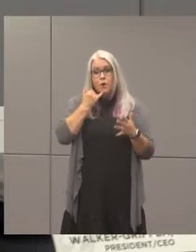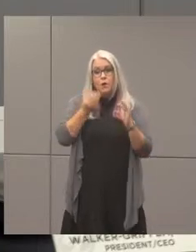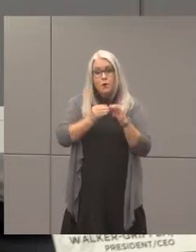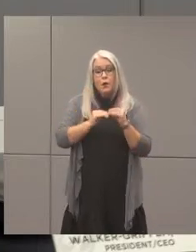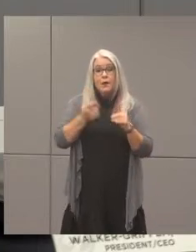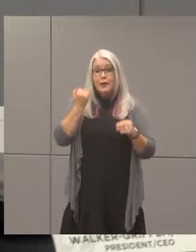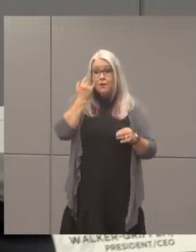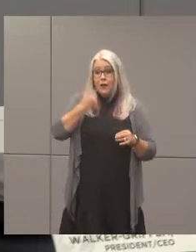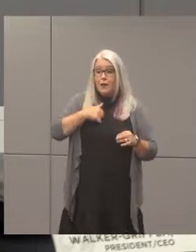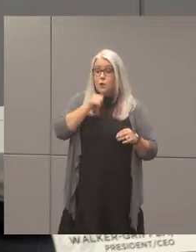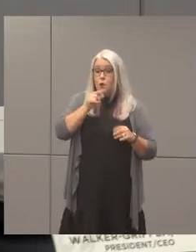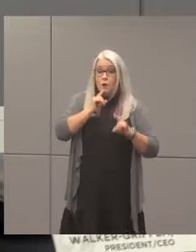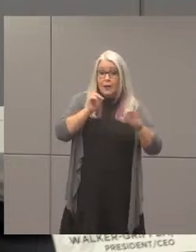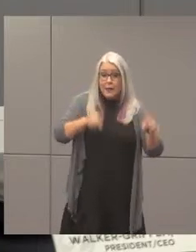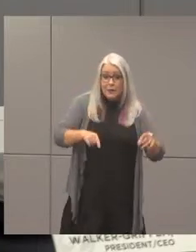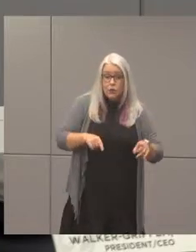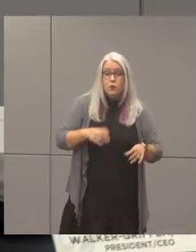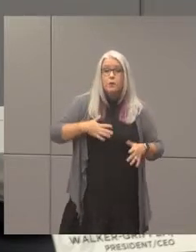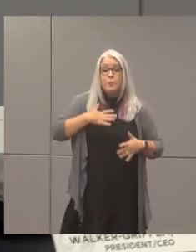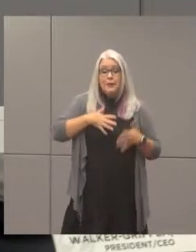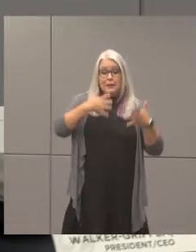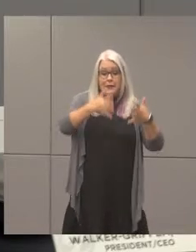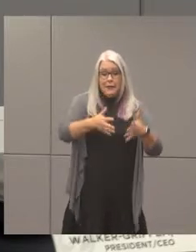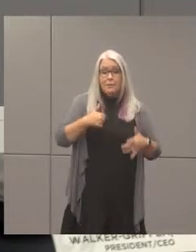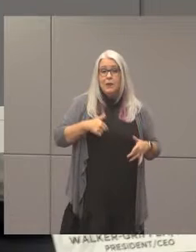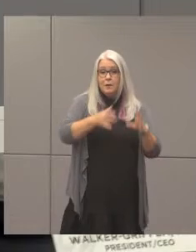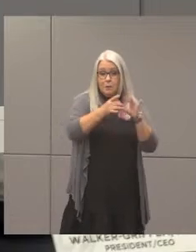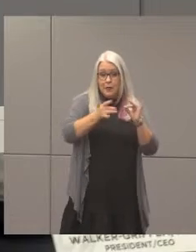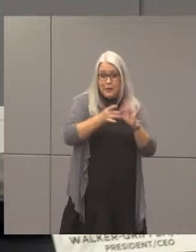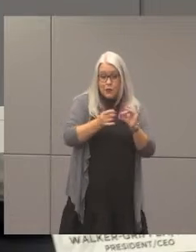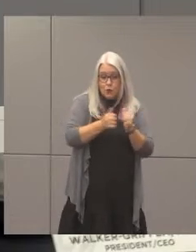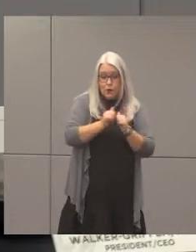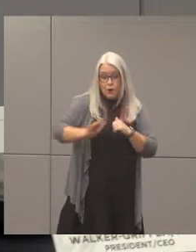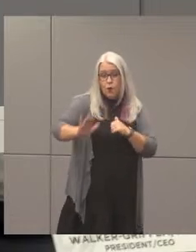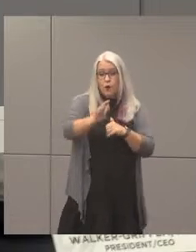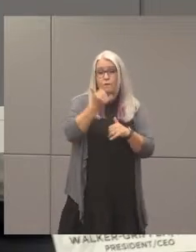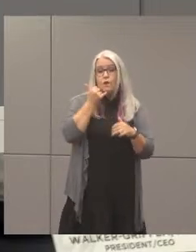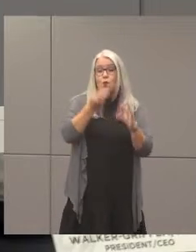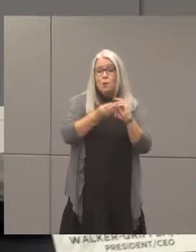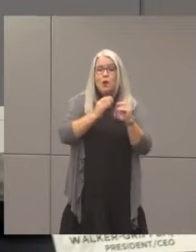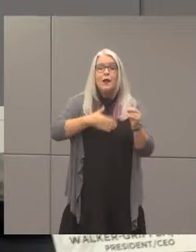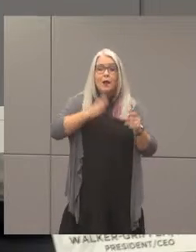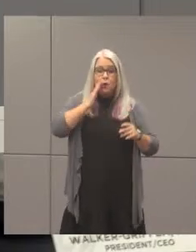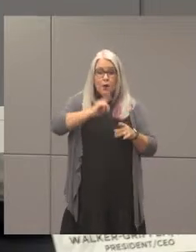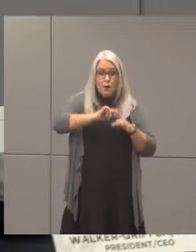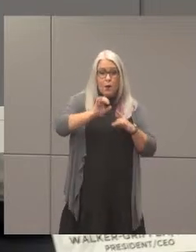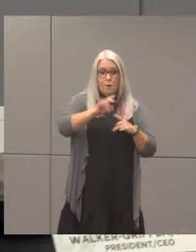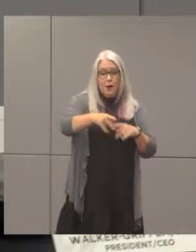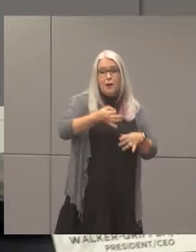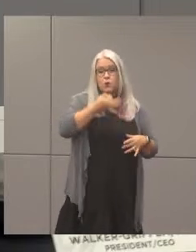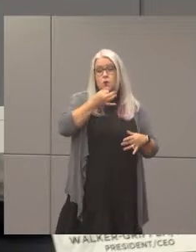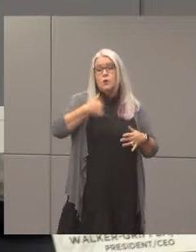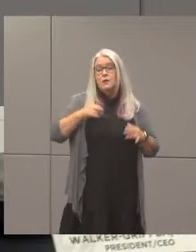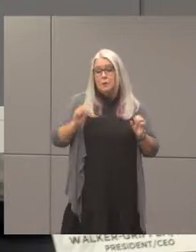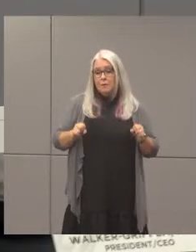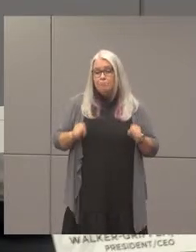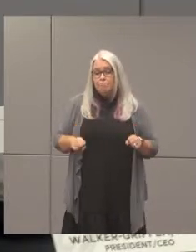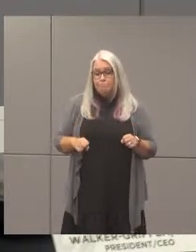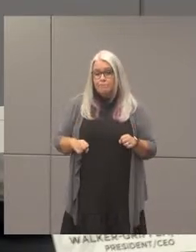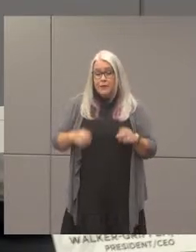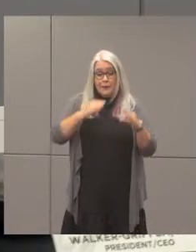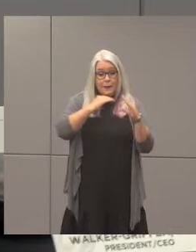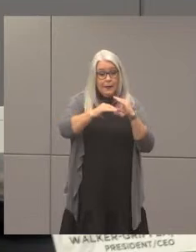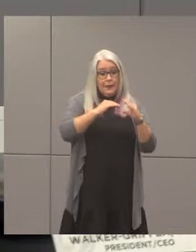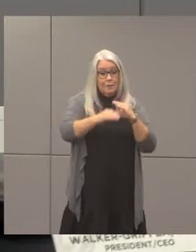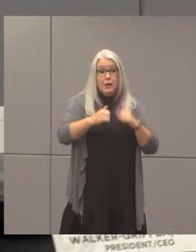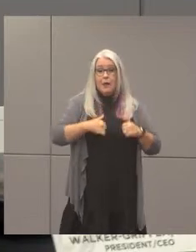don't answer immediately, please leave me a message with your phone number, and I'll call you back as soon as I can. The email address that I've